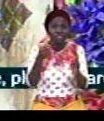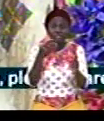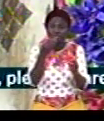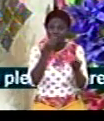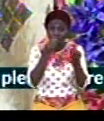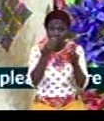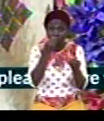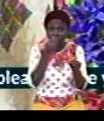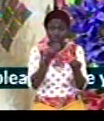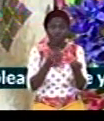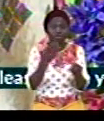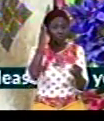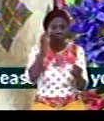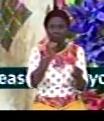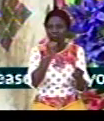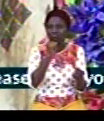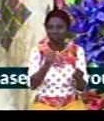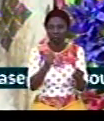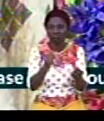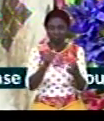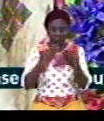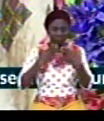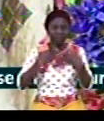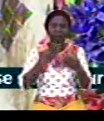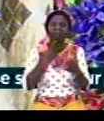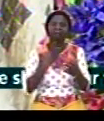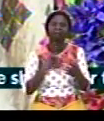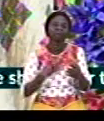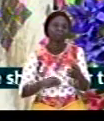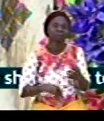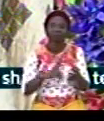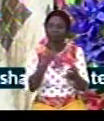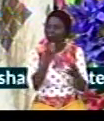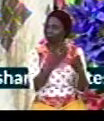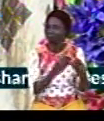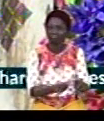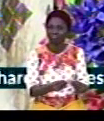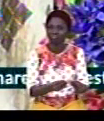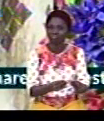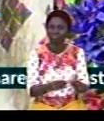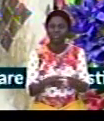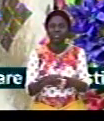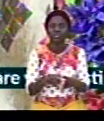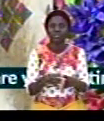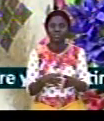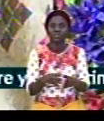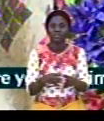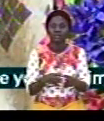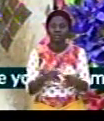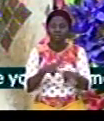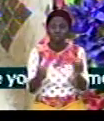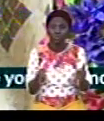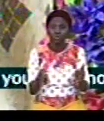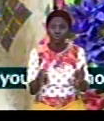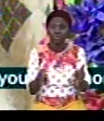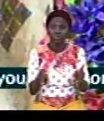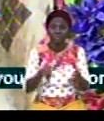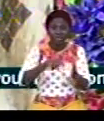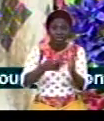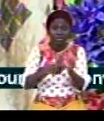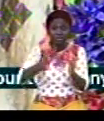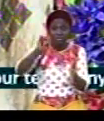begin look for a way where I will do exercise with the food. It will digest for my belly. But for this July